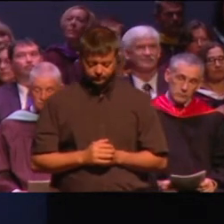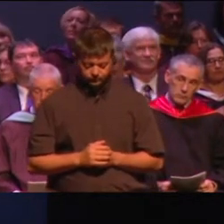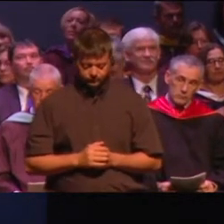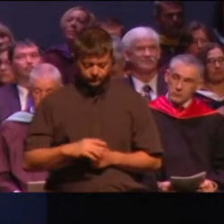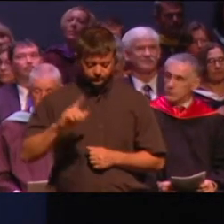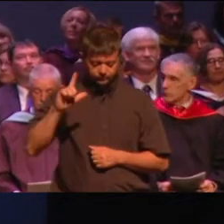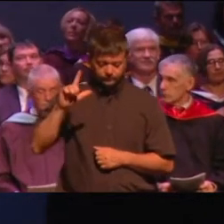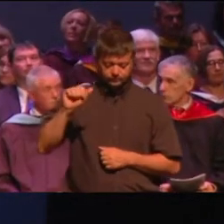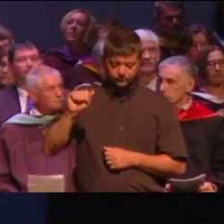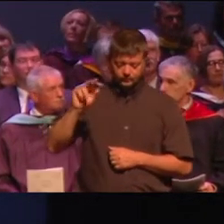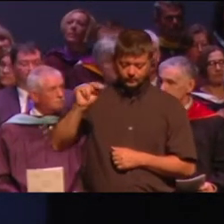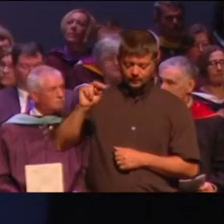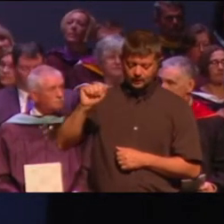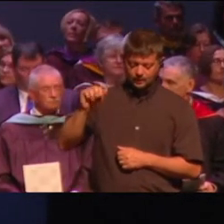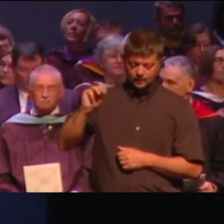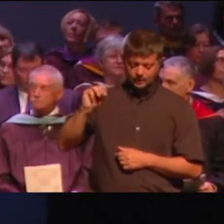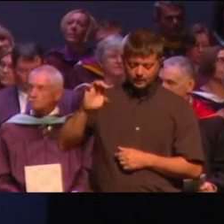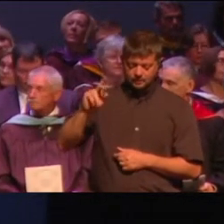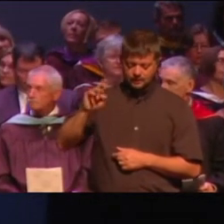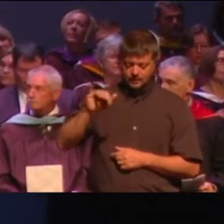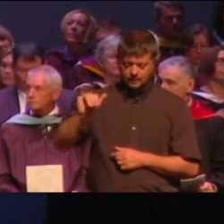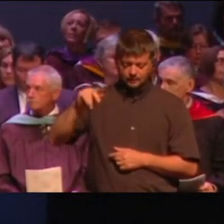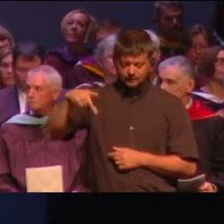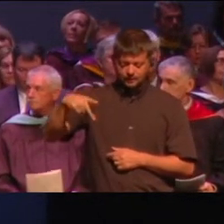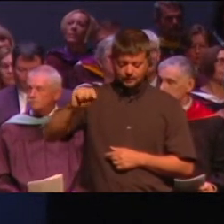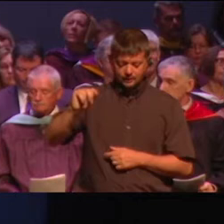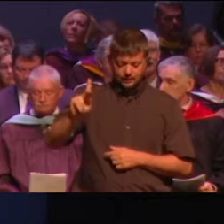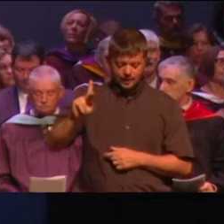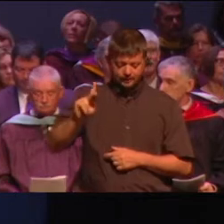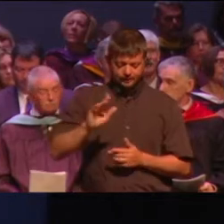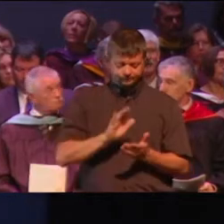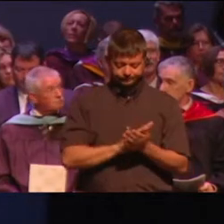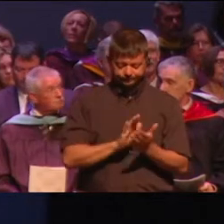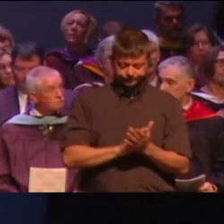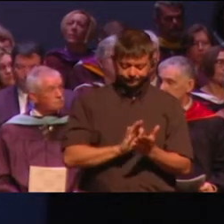Lana McKinney, Phi Theta Kappa.